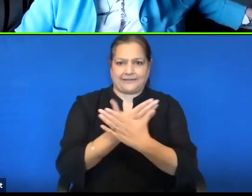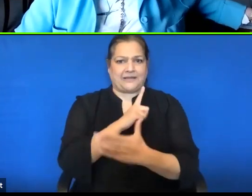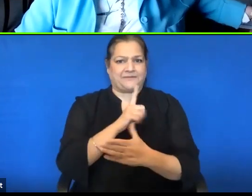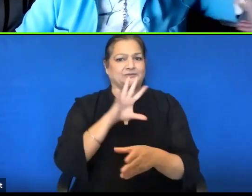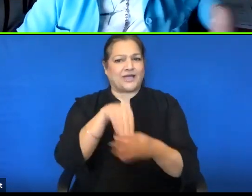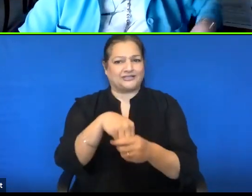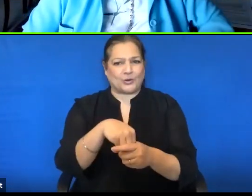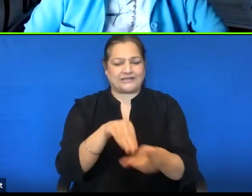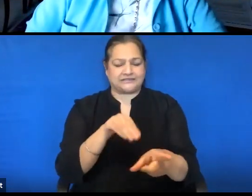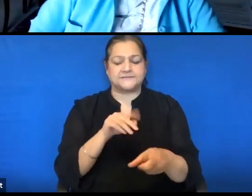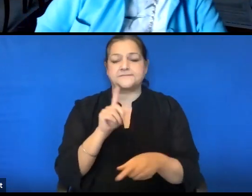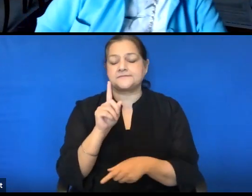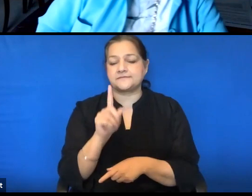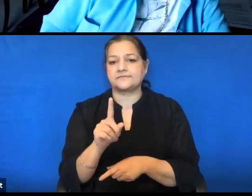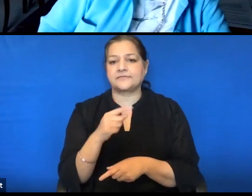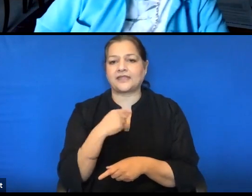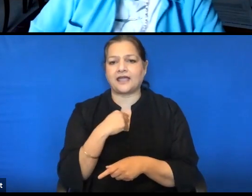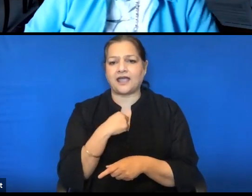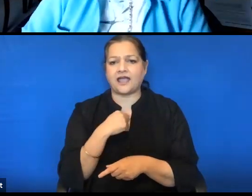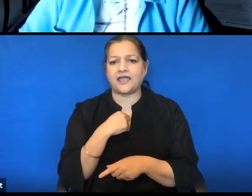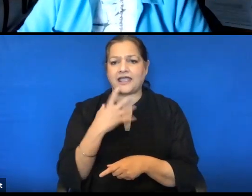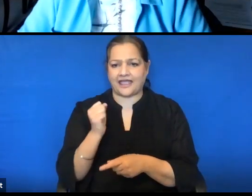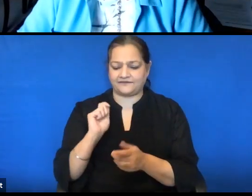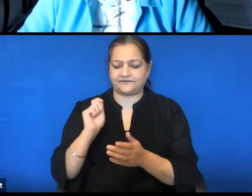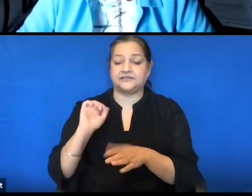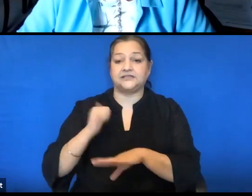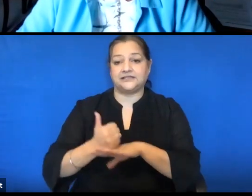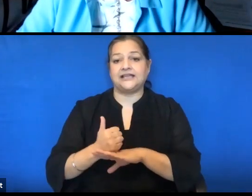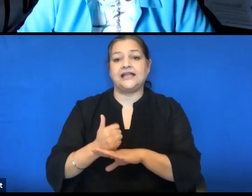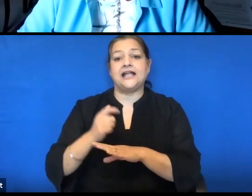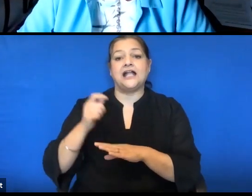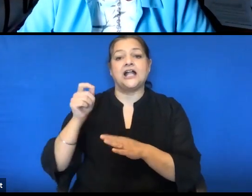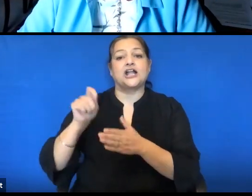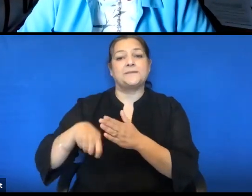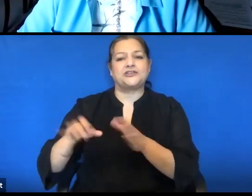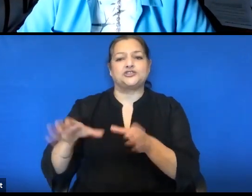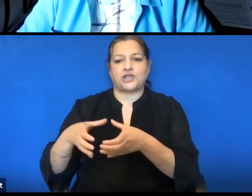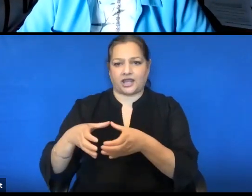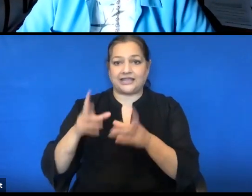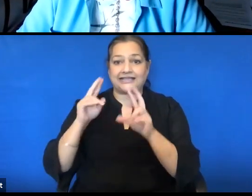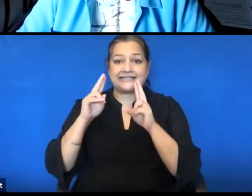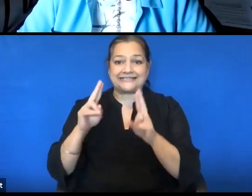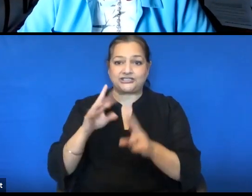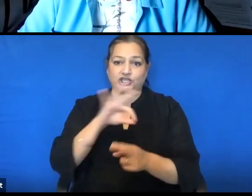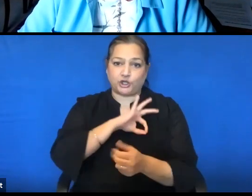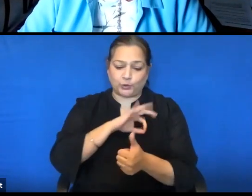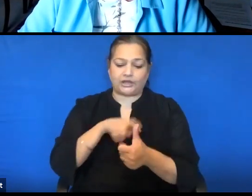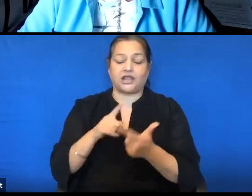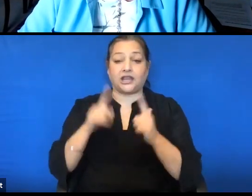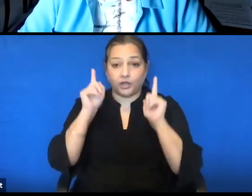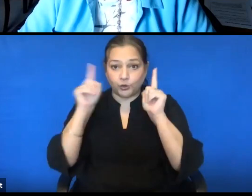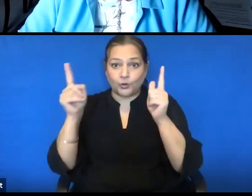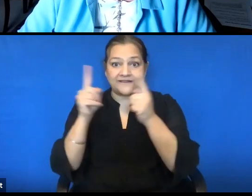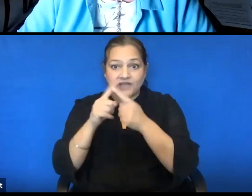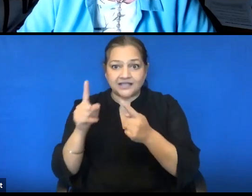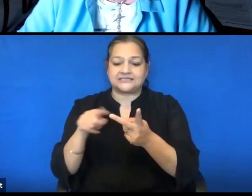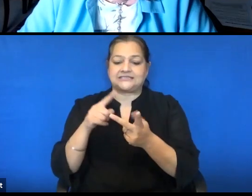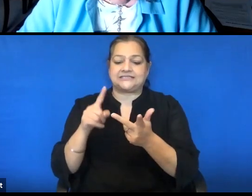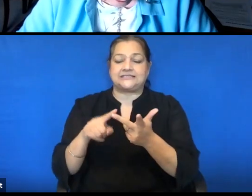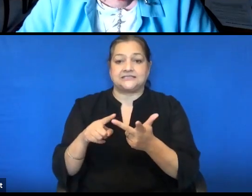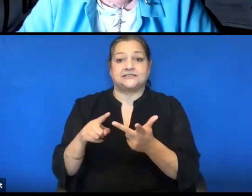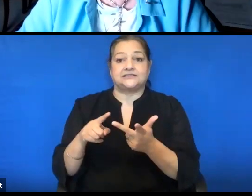what I've done is I've brought together a commission. It includes the teaching unions, it includes universities, it includes also people